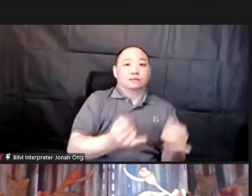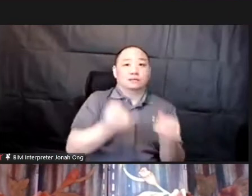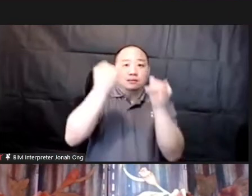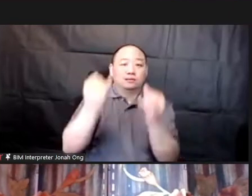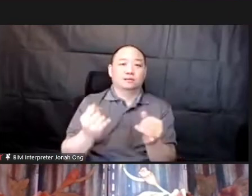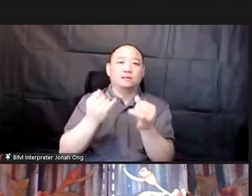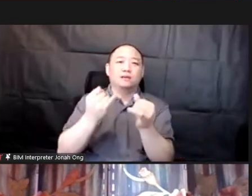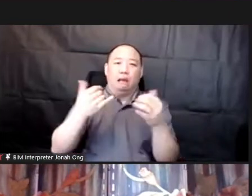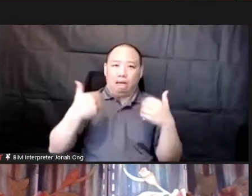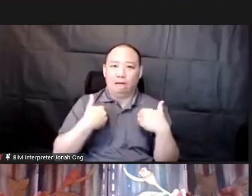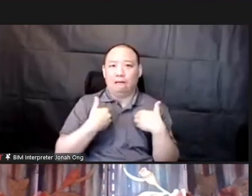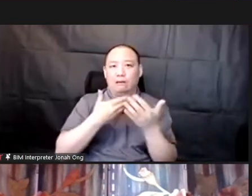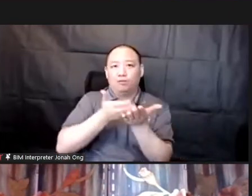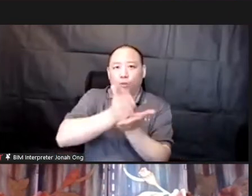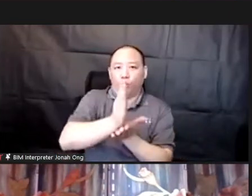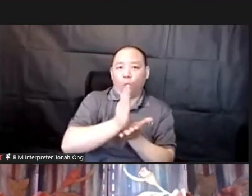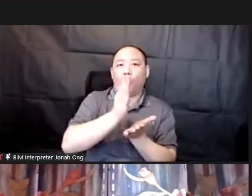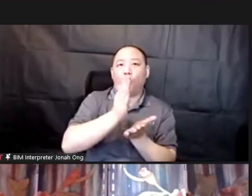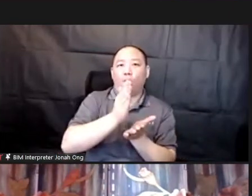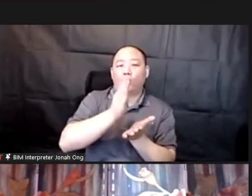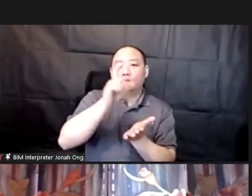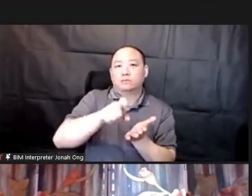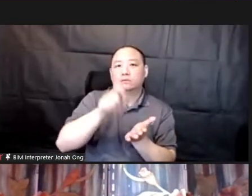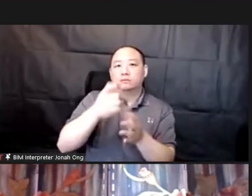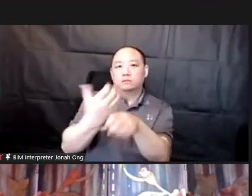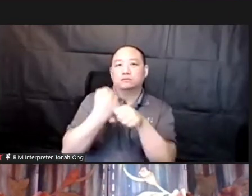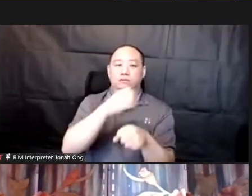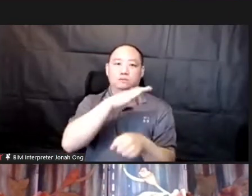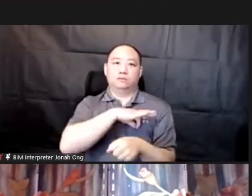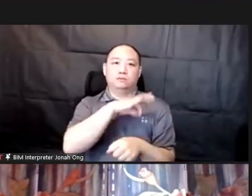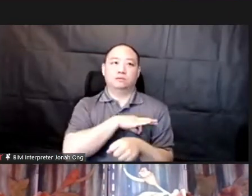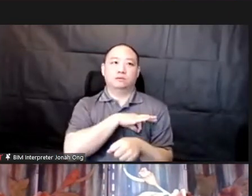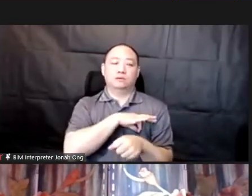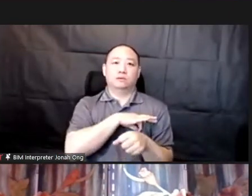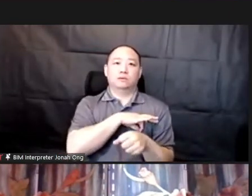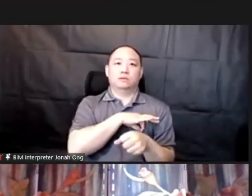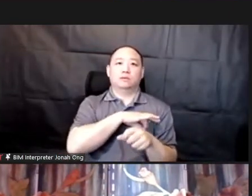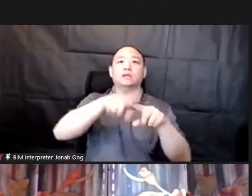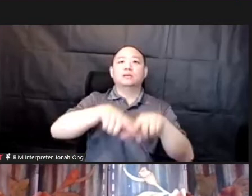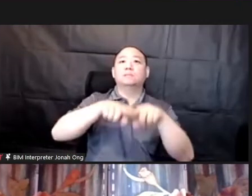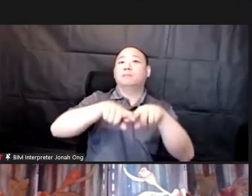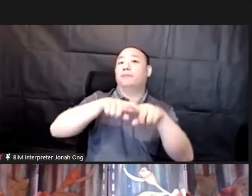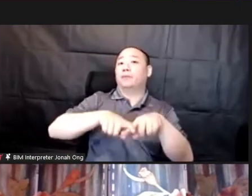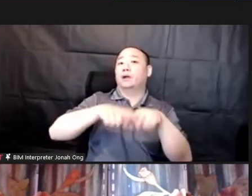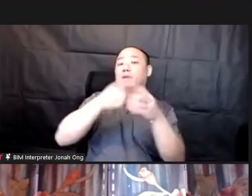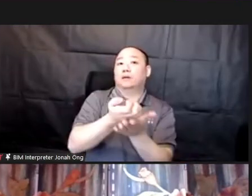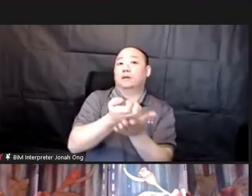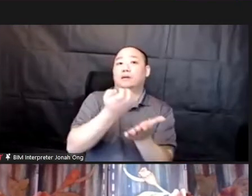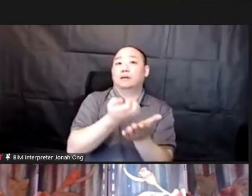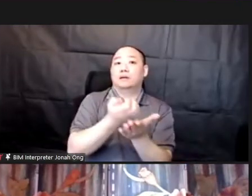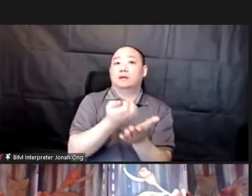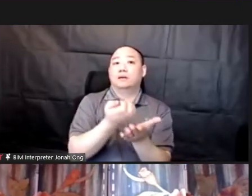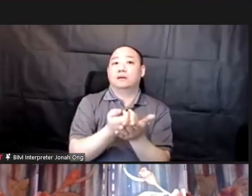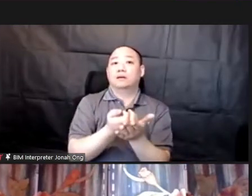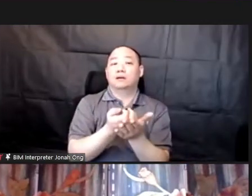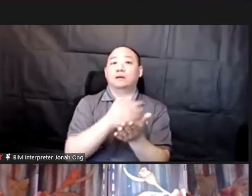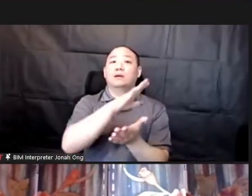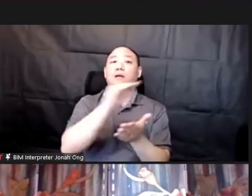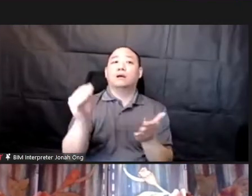economic inequality, simply because of primal status in the nation. Now, I